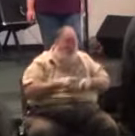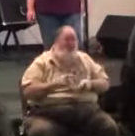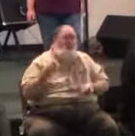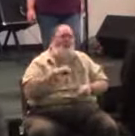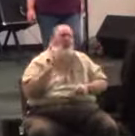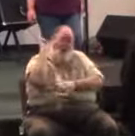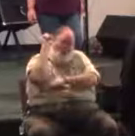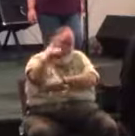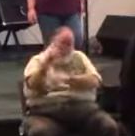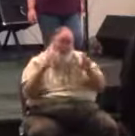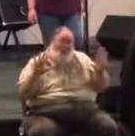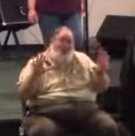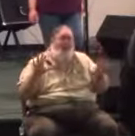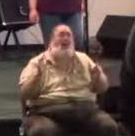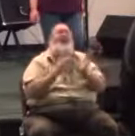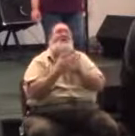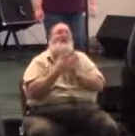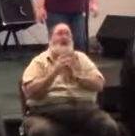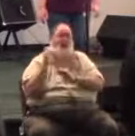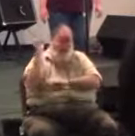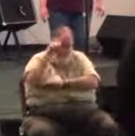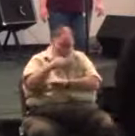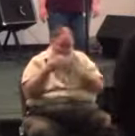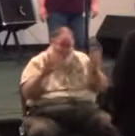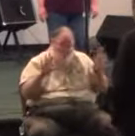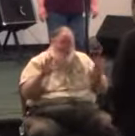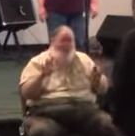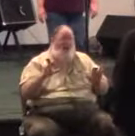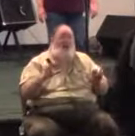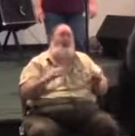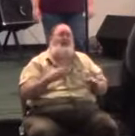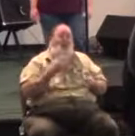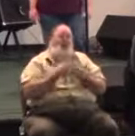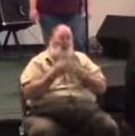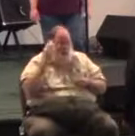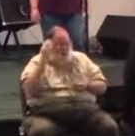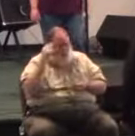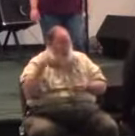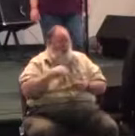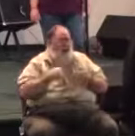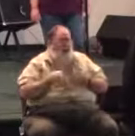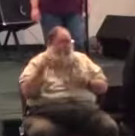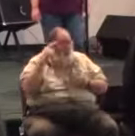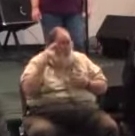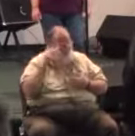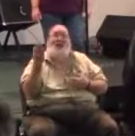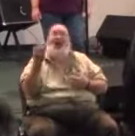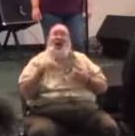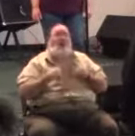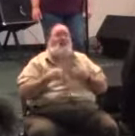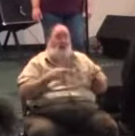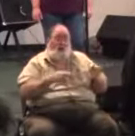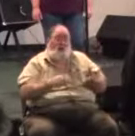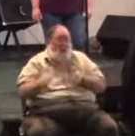Overcome, and Jesus is overcome, and it's just really refreshing to know that we have a purpose. He has plans for each one of us to use